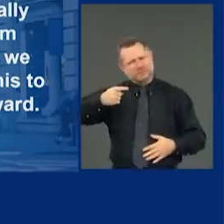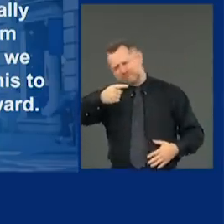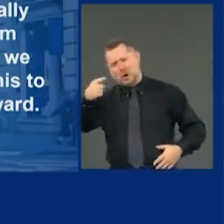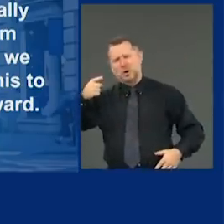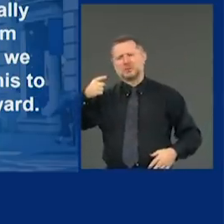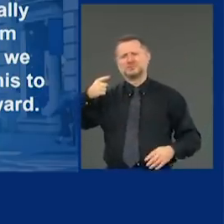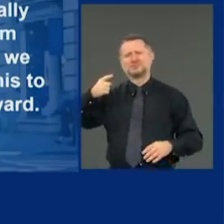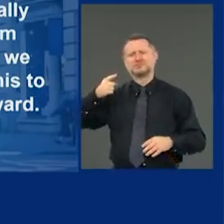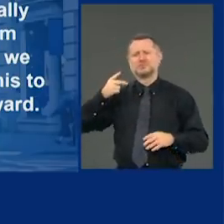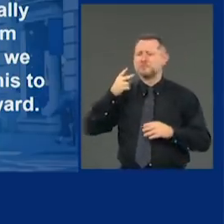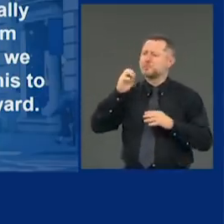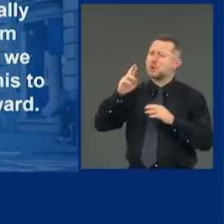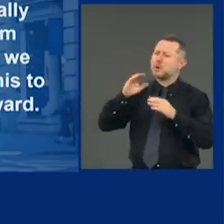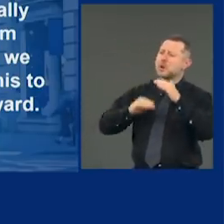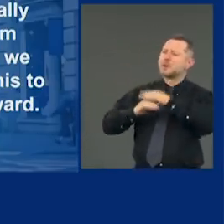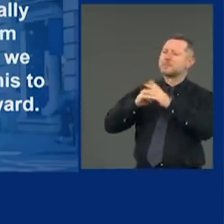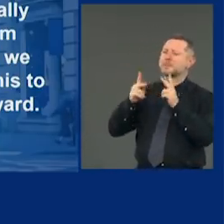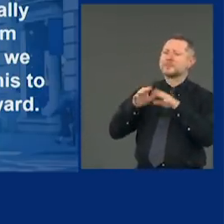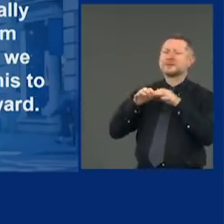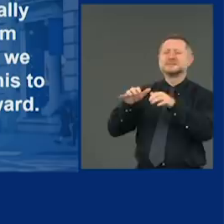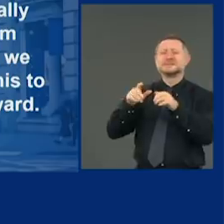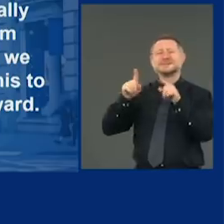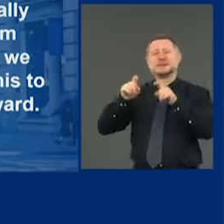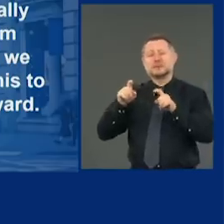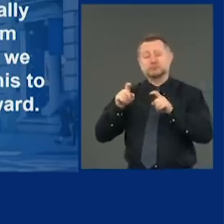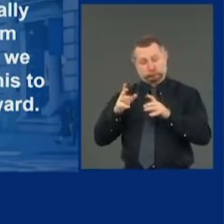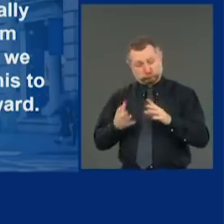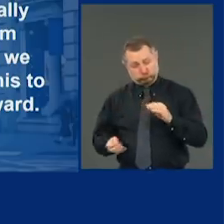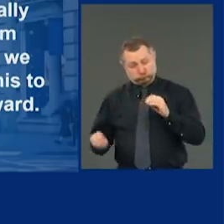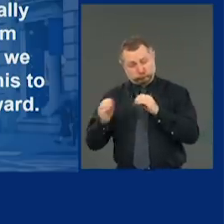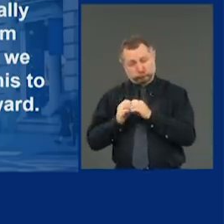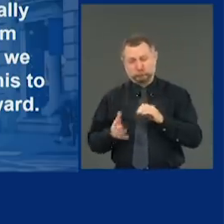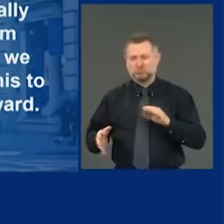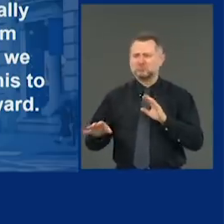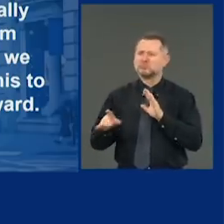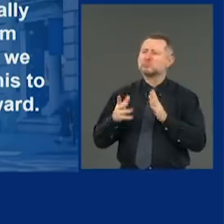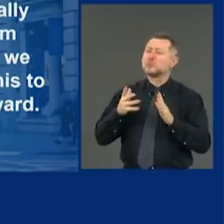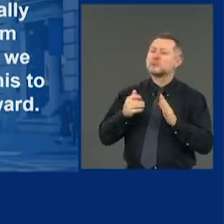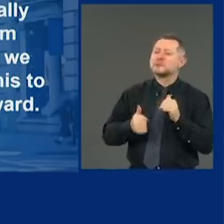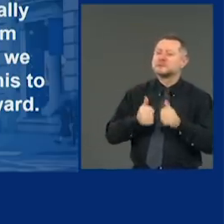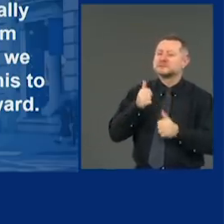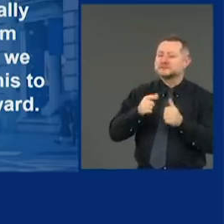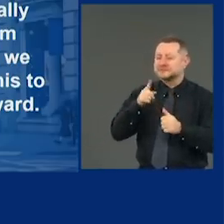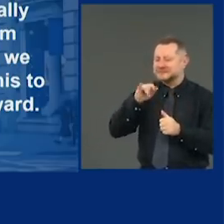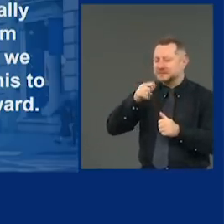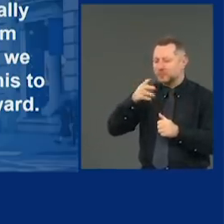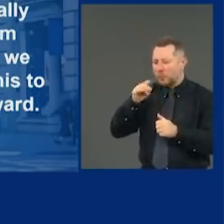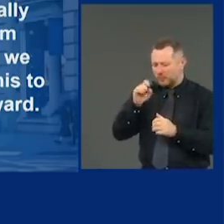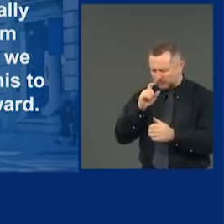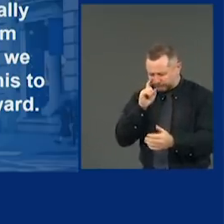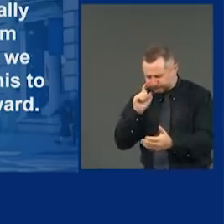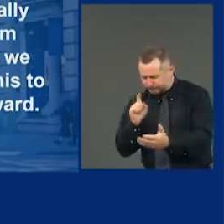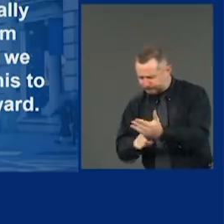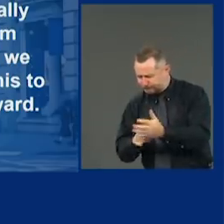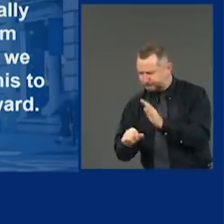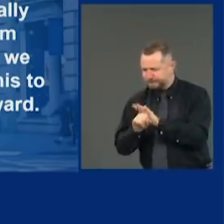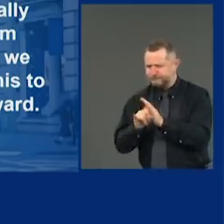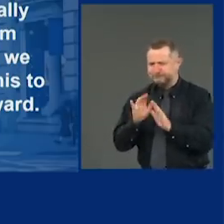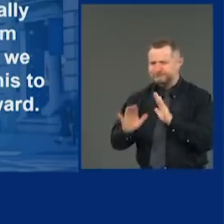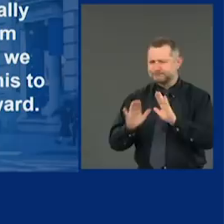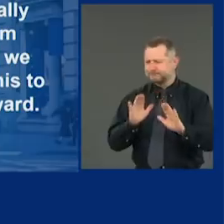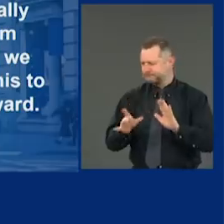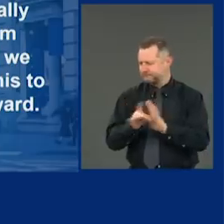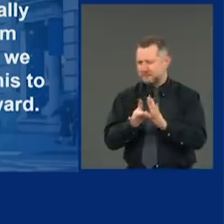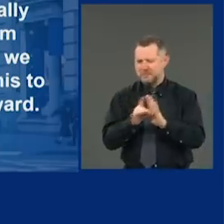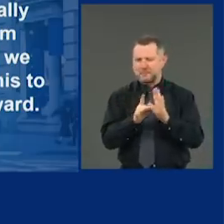actually identify zip codes that are generating the new cases. If you have that kind of intelligence, that kind of data, then